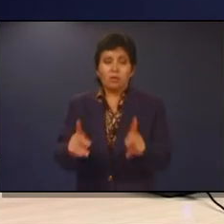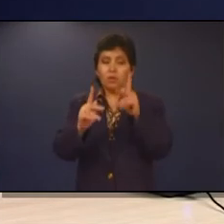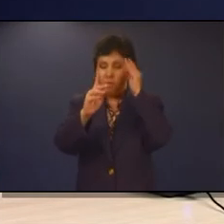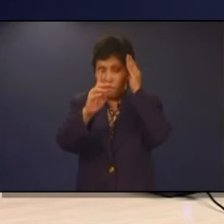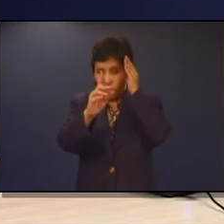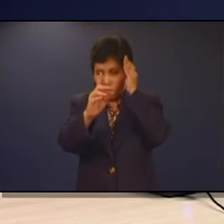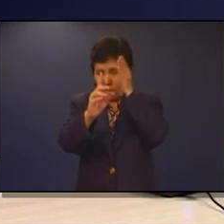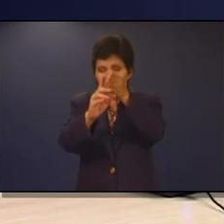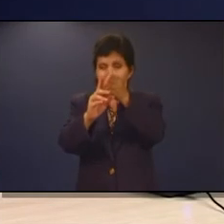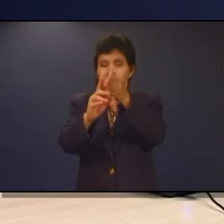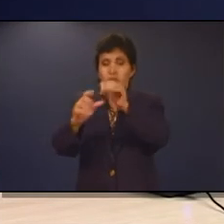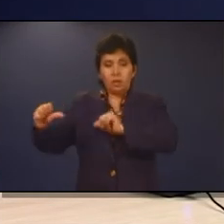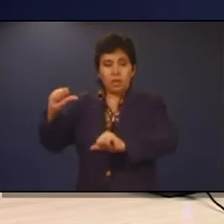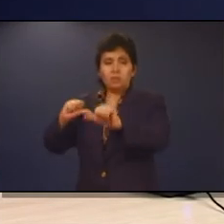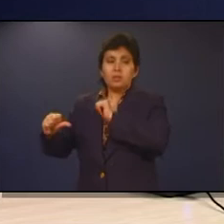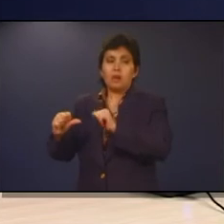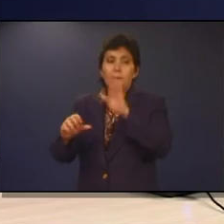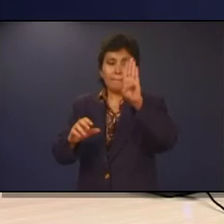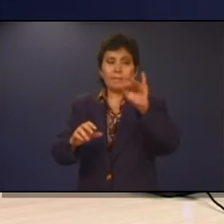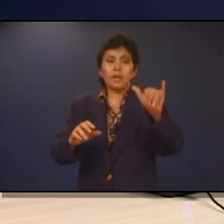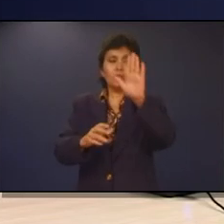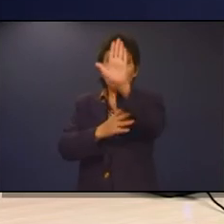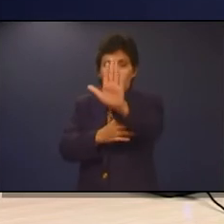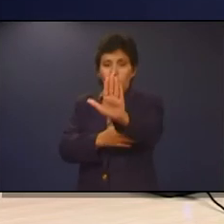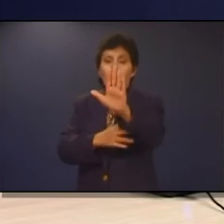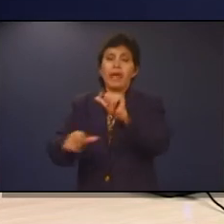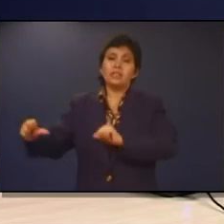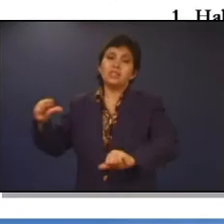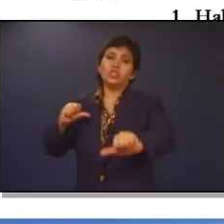on your attitude, just by your attitude.